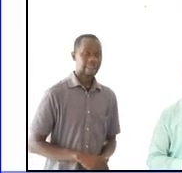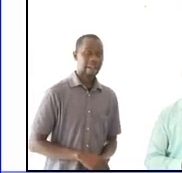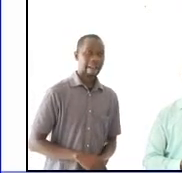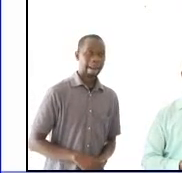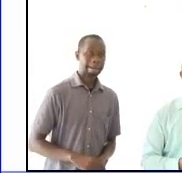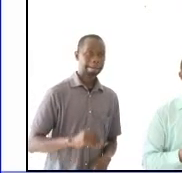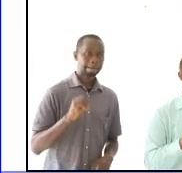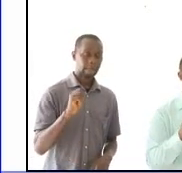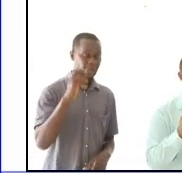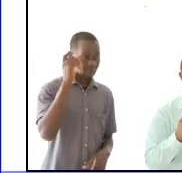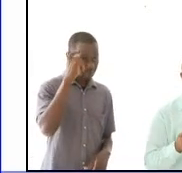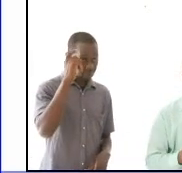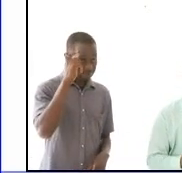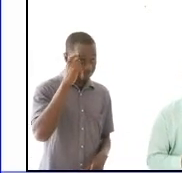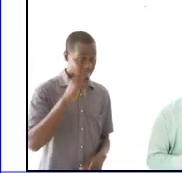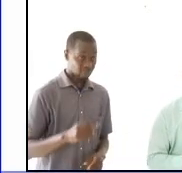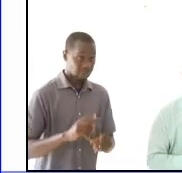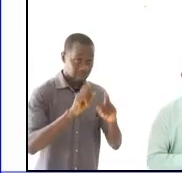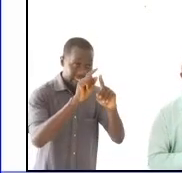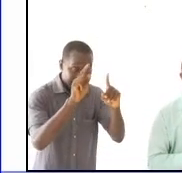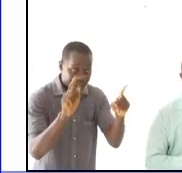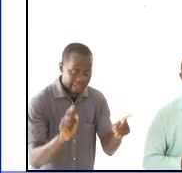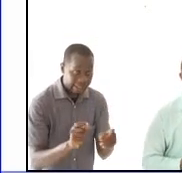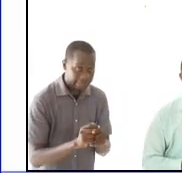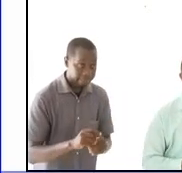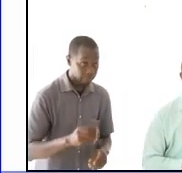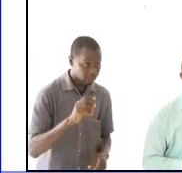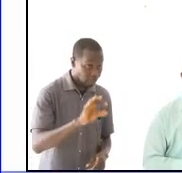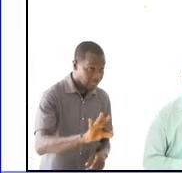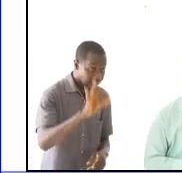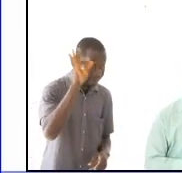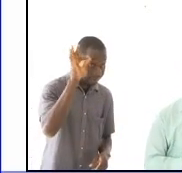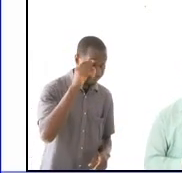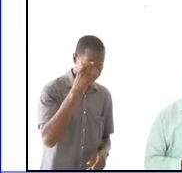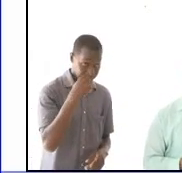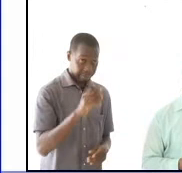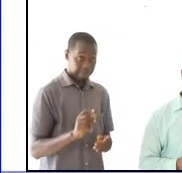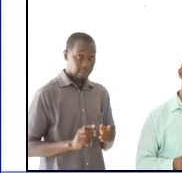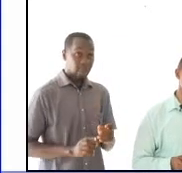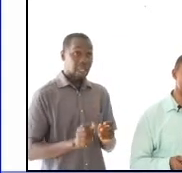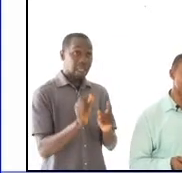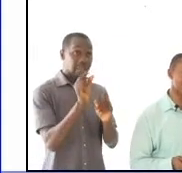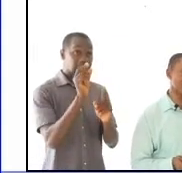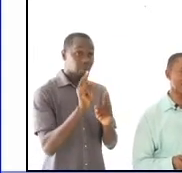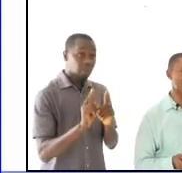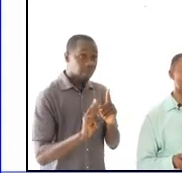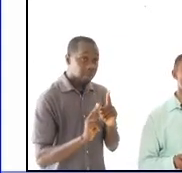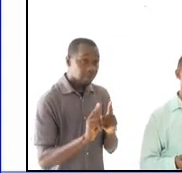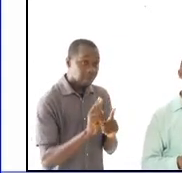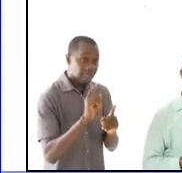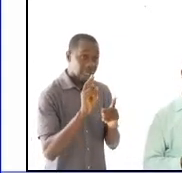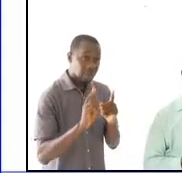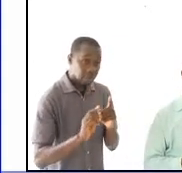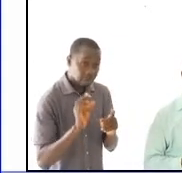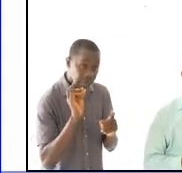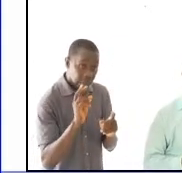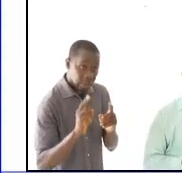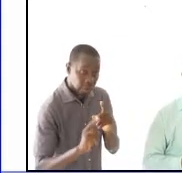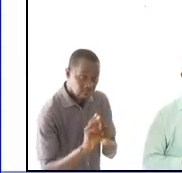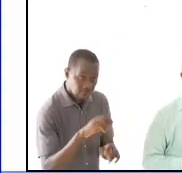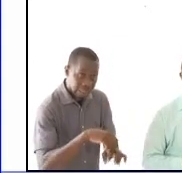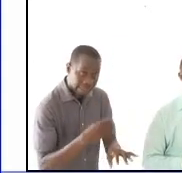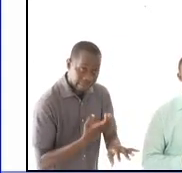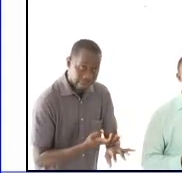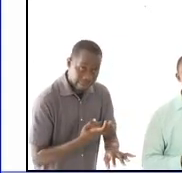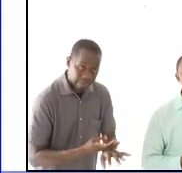Again, we need to know the diagram. You should be able to identify it as the urinary system. You can see the name at the bottom there.